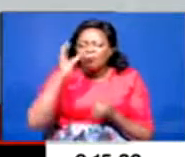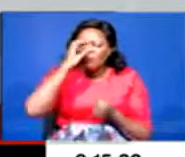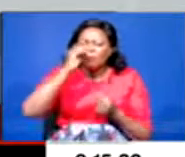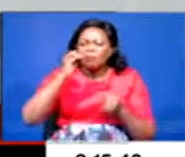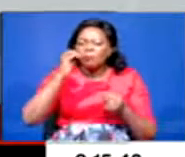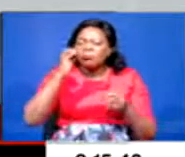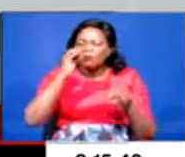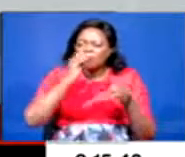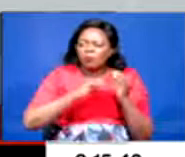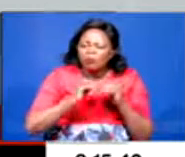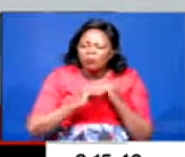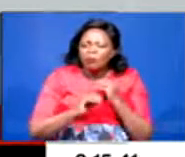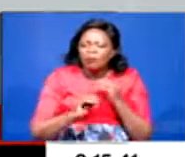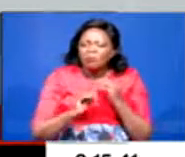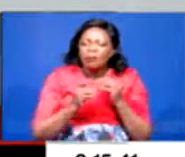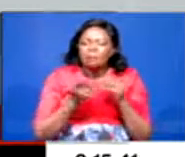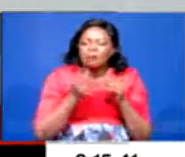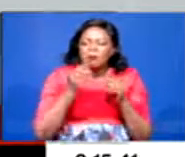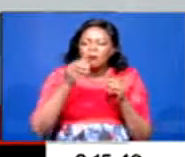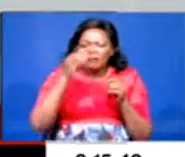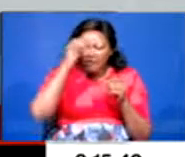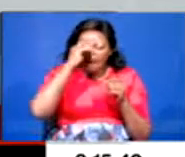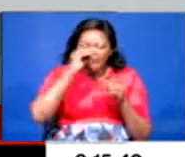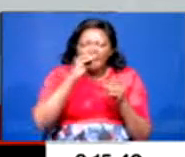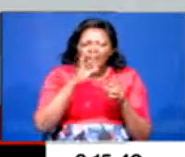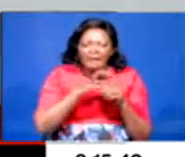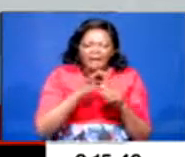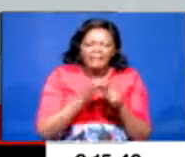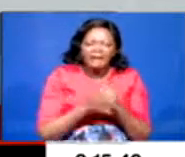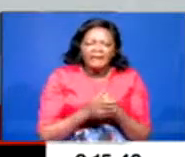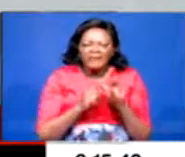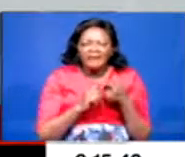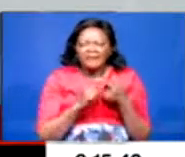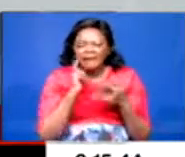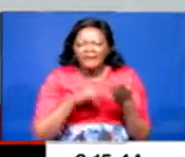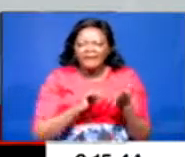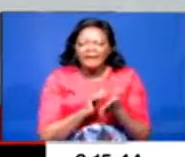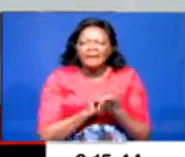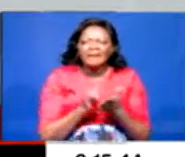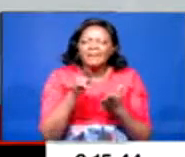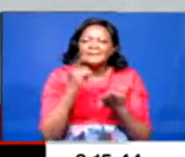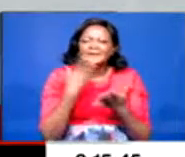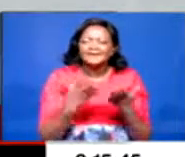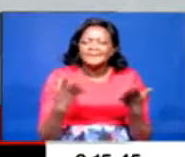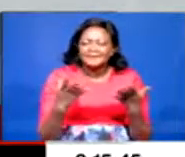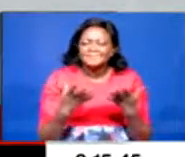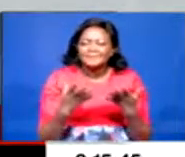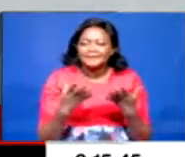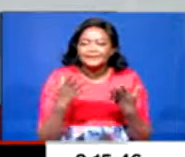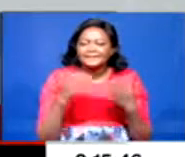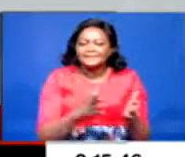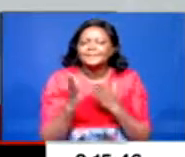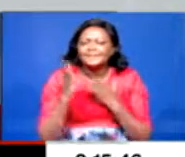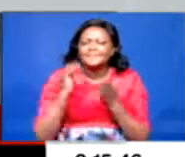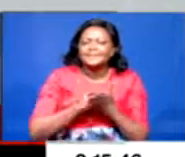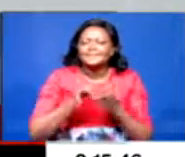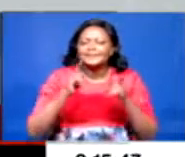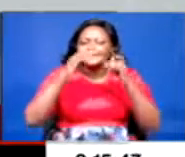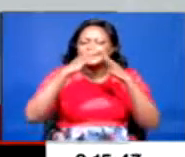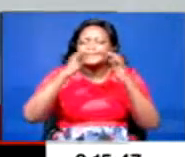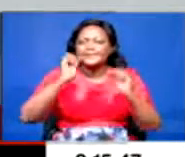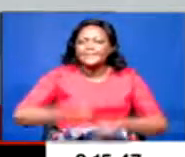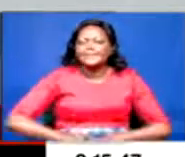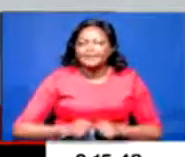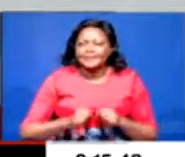all of them saying different things. But you know, he who pays the piper calls the tune. This is one chance, for example, for media houses to be able to keep